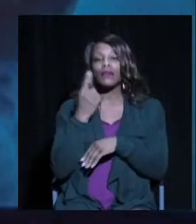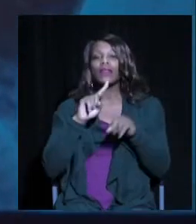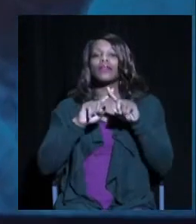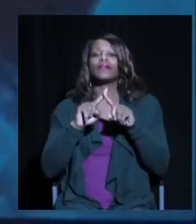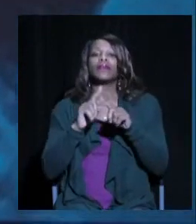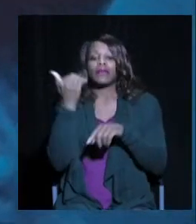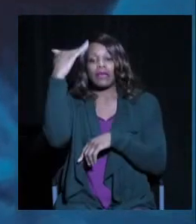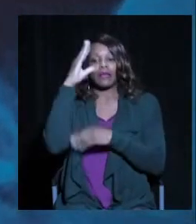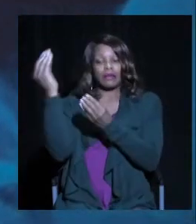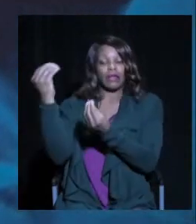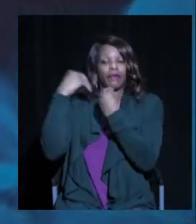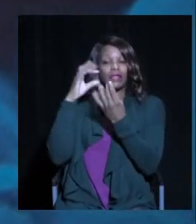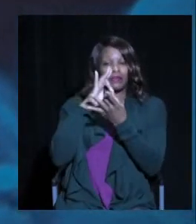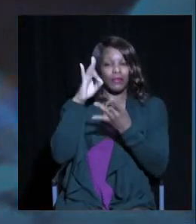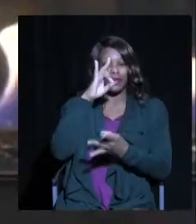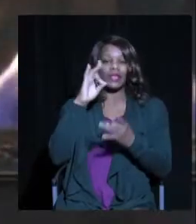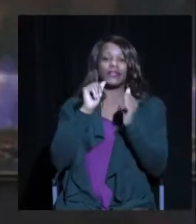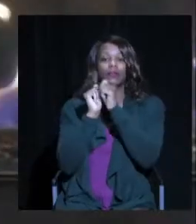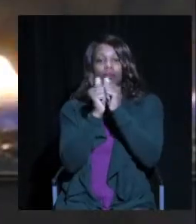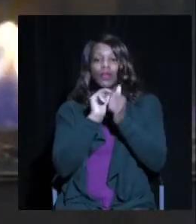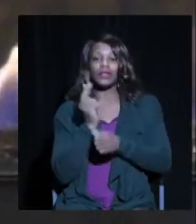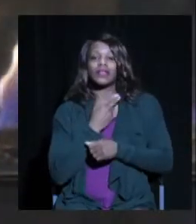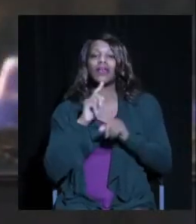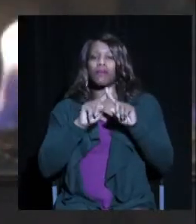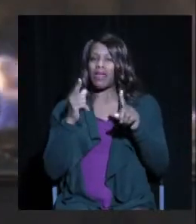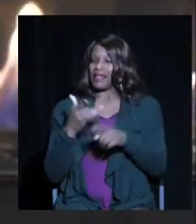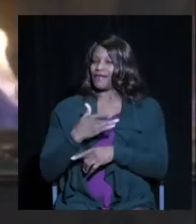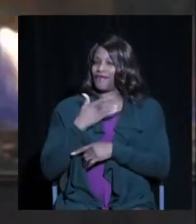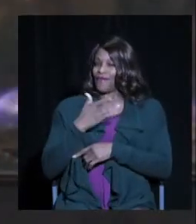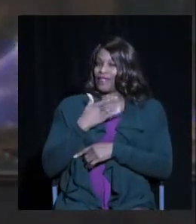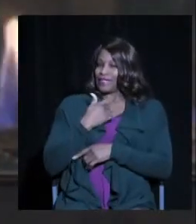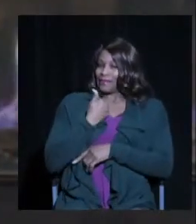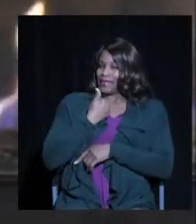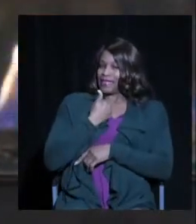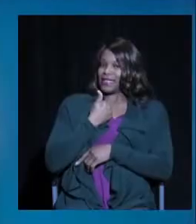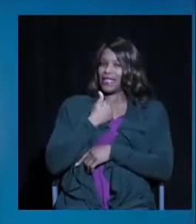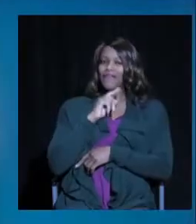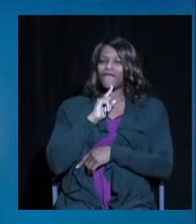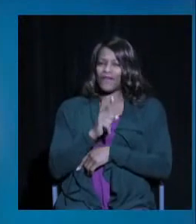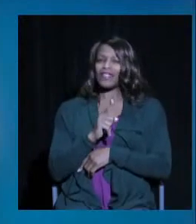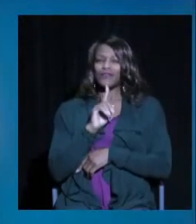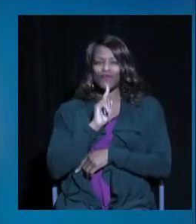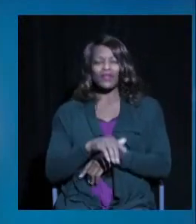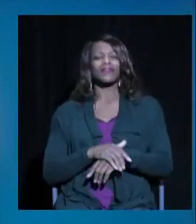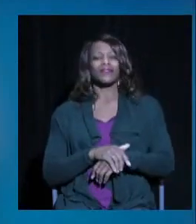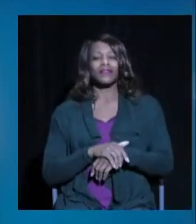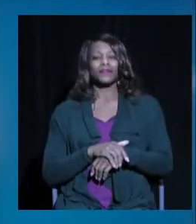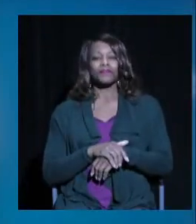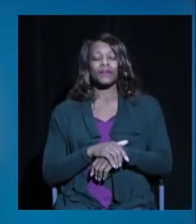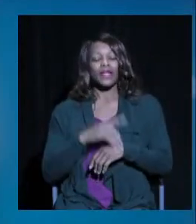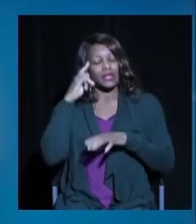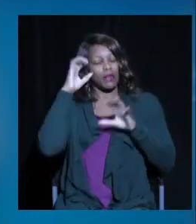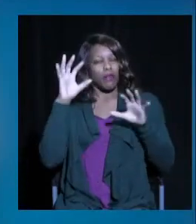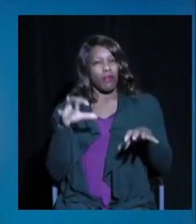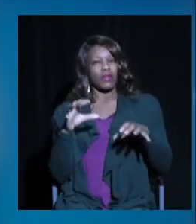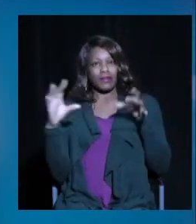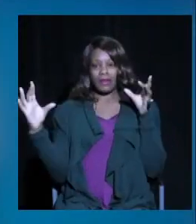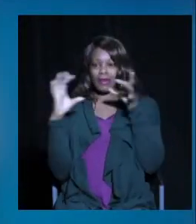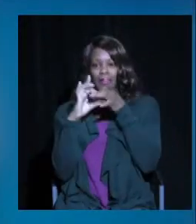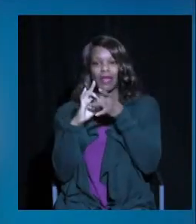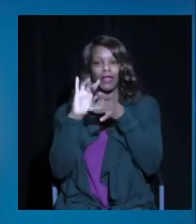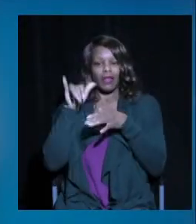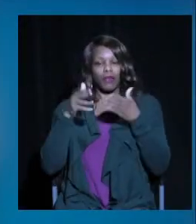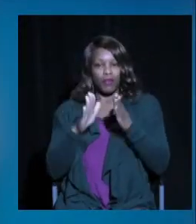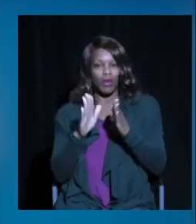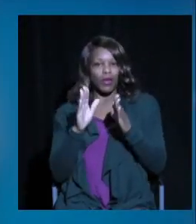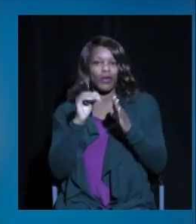us, the Spirit is with us, but I felt it for myself, virtually. And it was surprising that you could connect that way